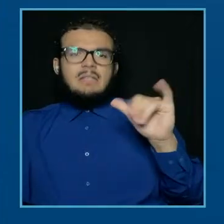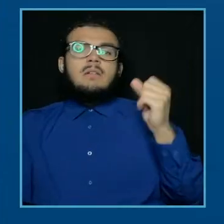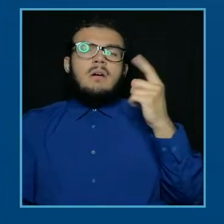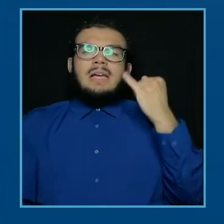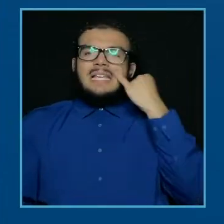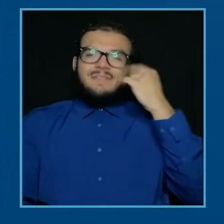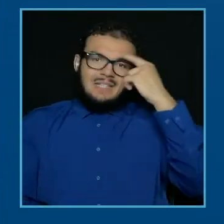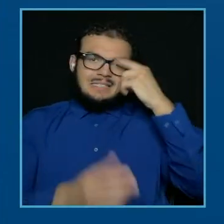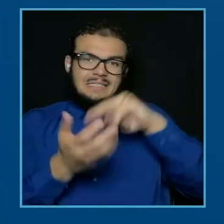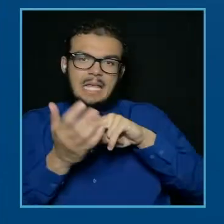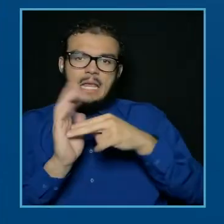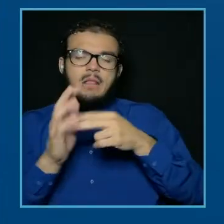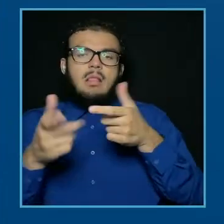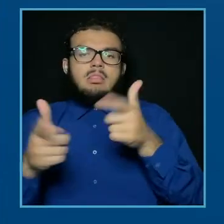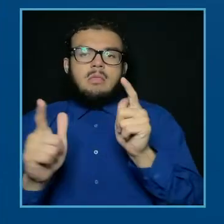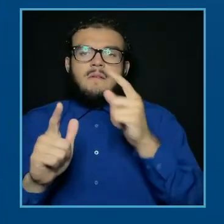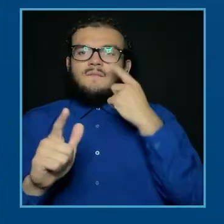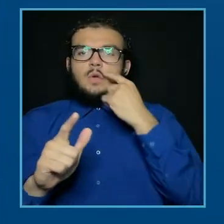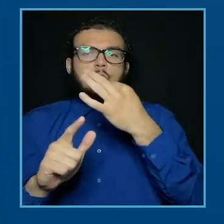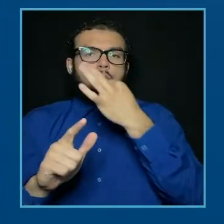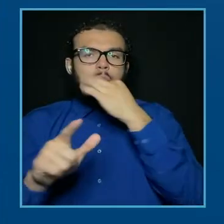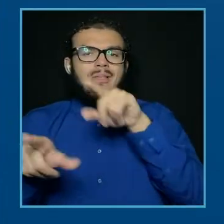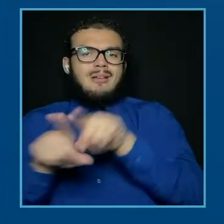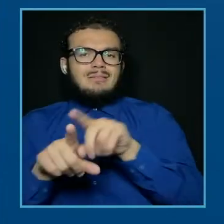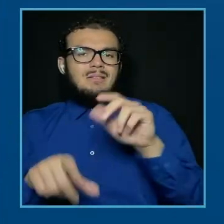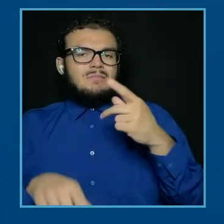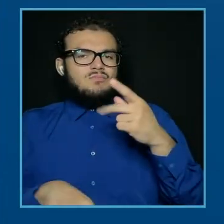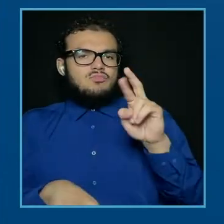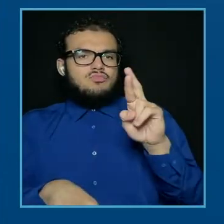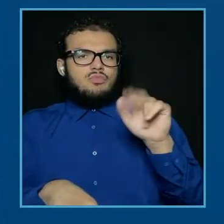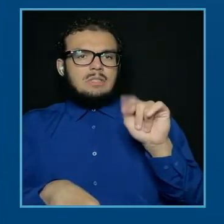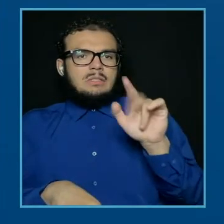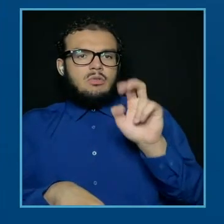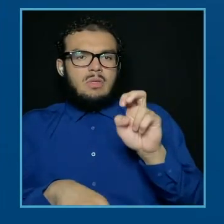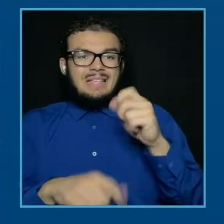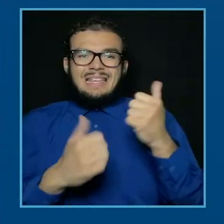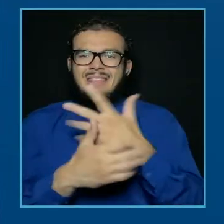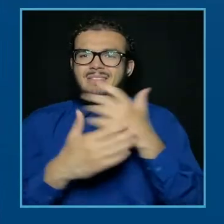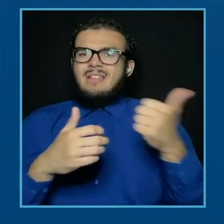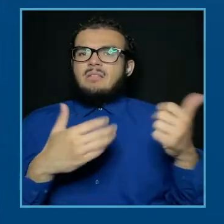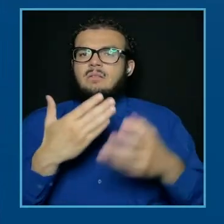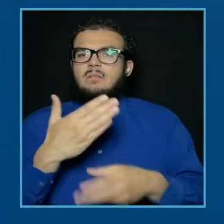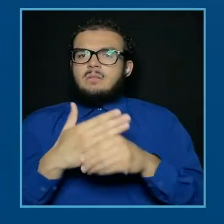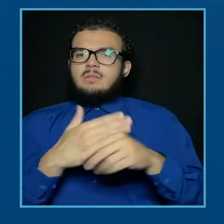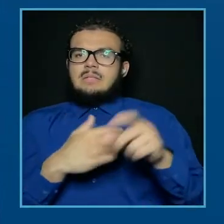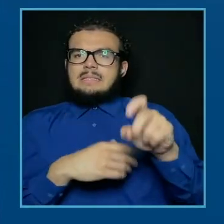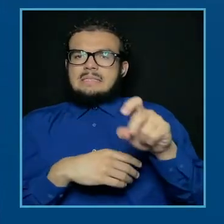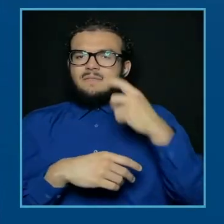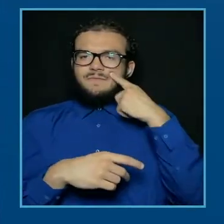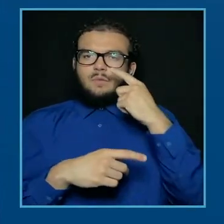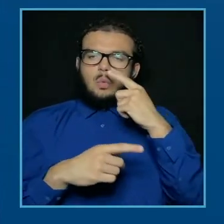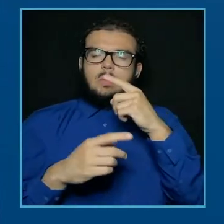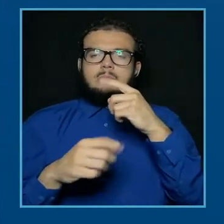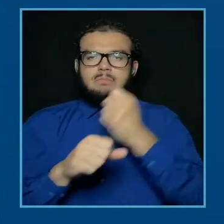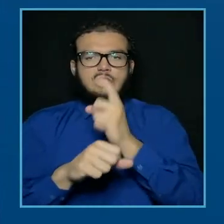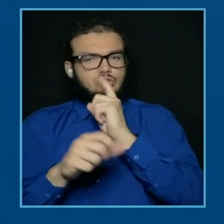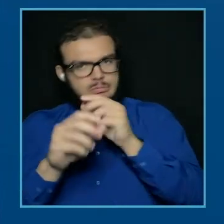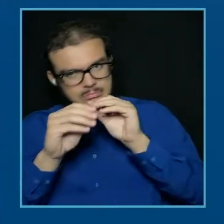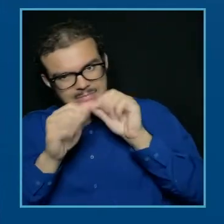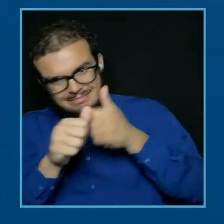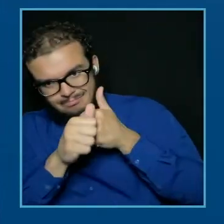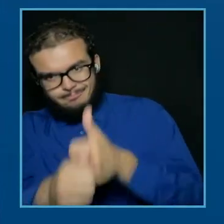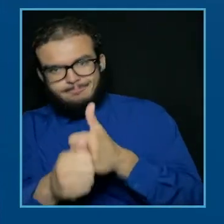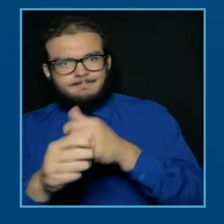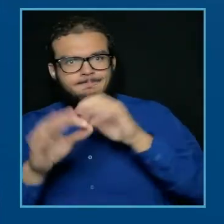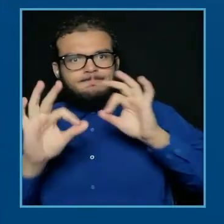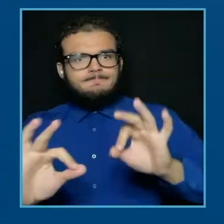intent is to allow for as soon as practical, is there anything else we need to cross our I's and dot our T's on to make sure